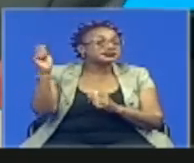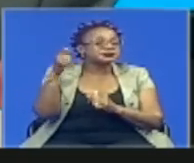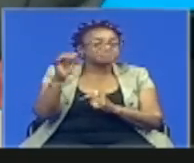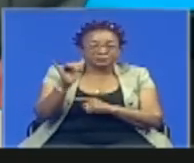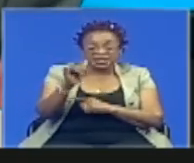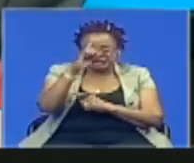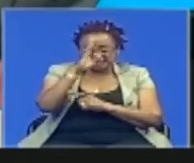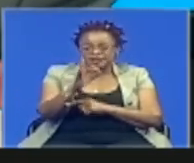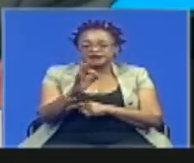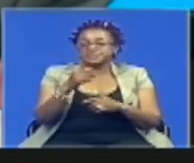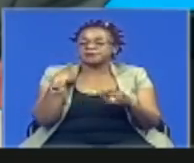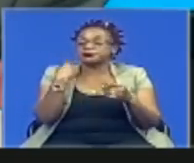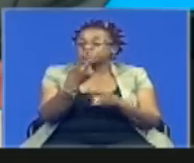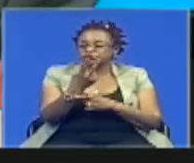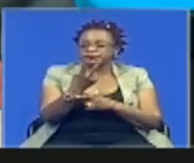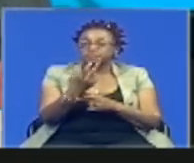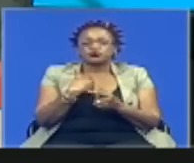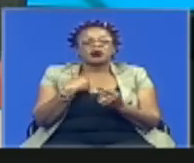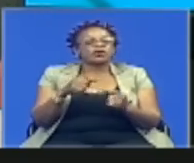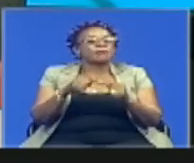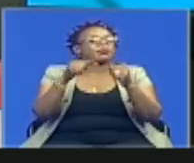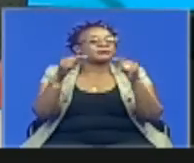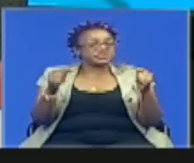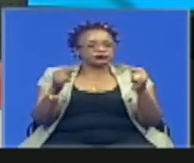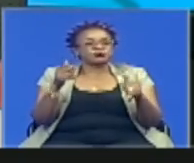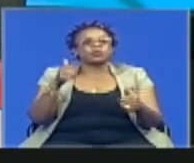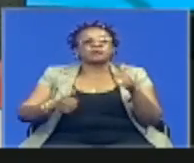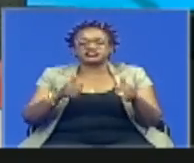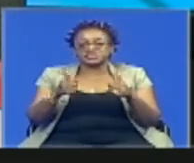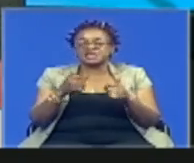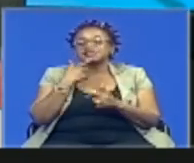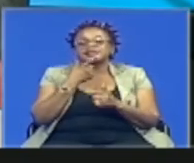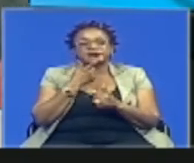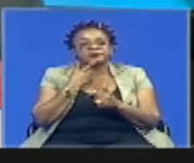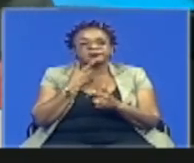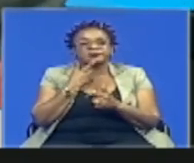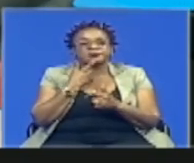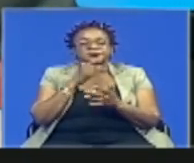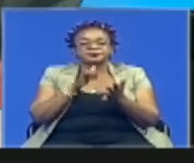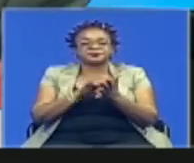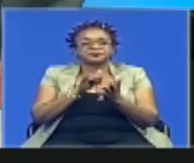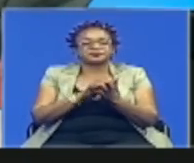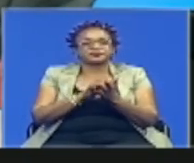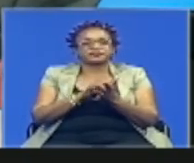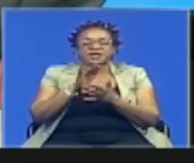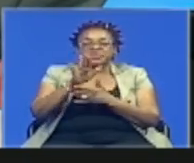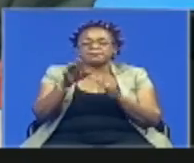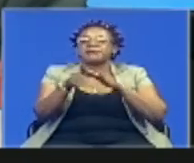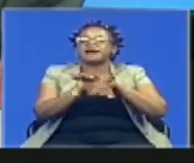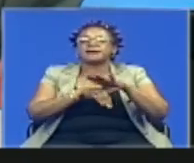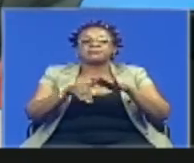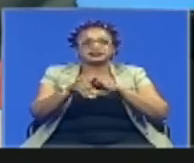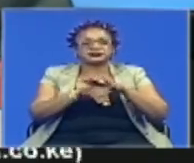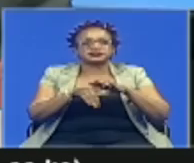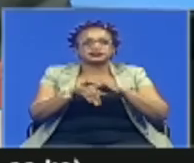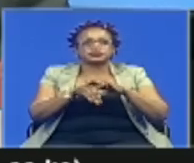serious. Number two, we have an opposition which is relentless, and it's saying that their singular purpose would be to